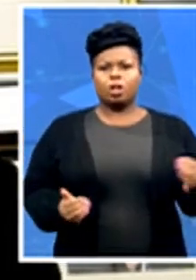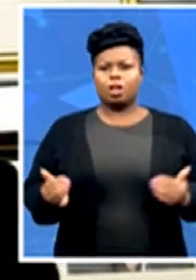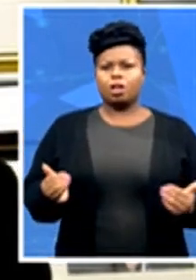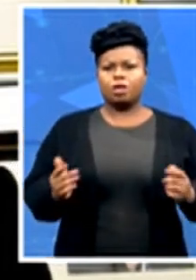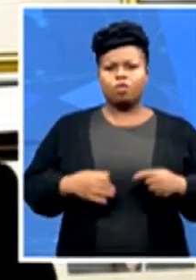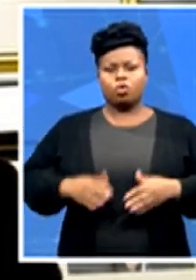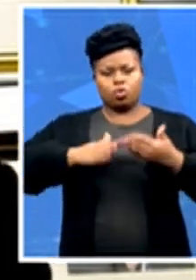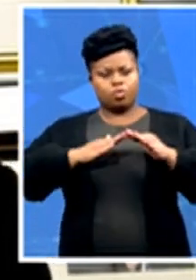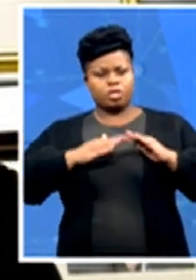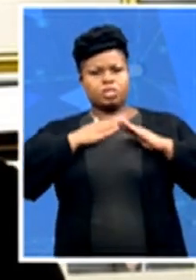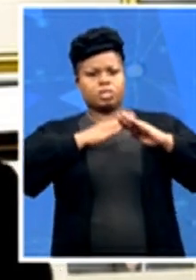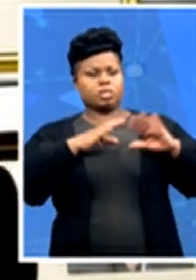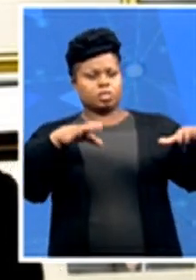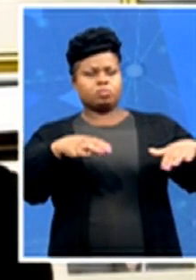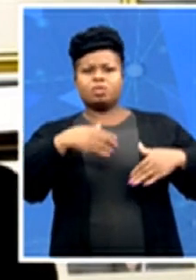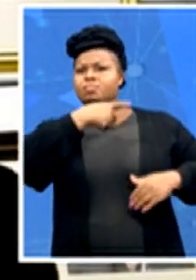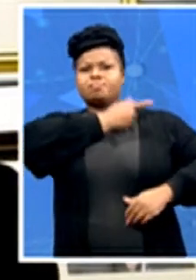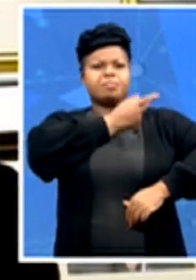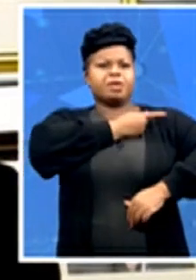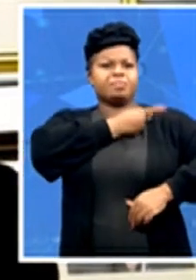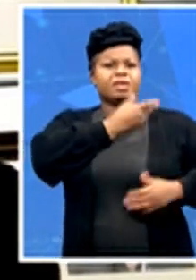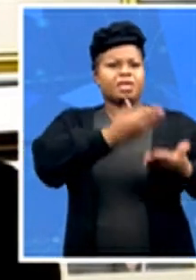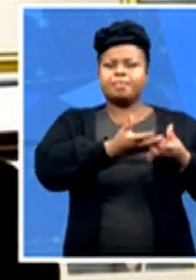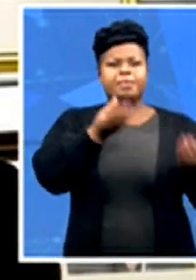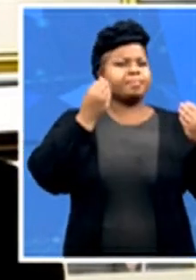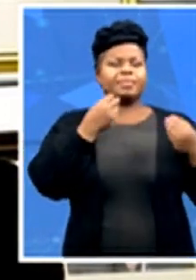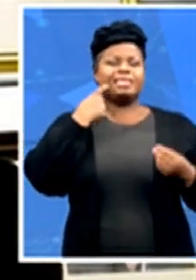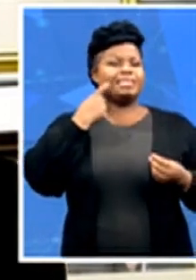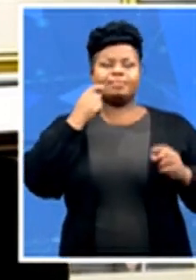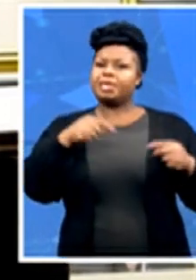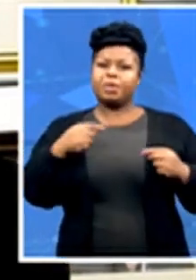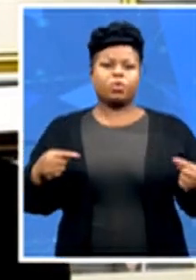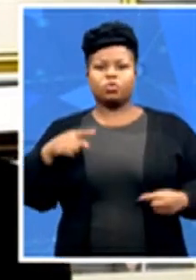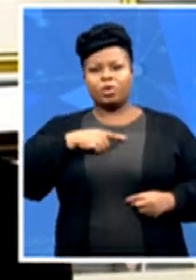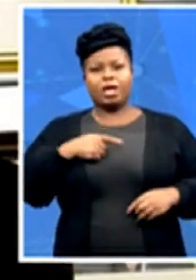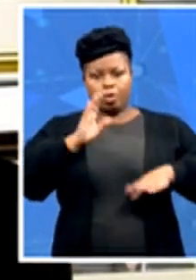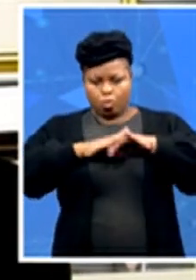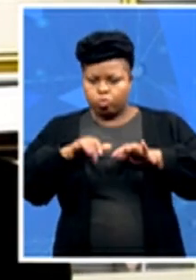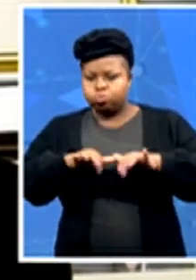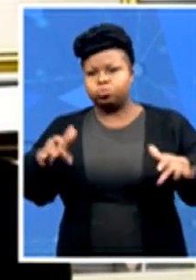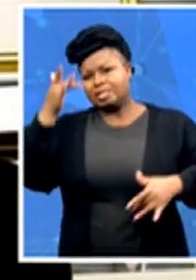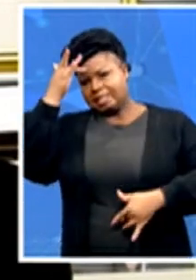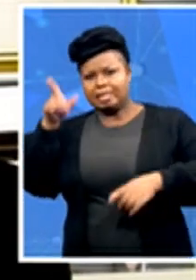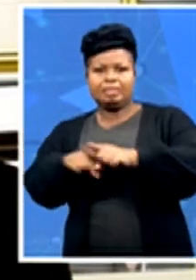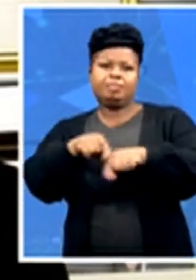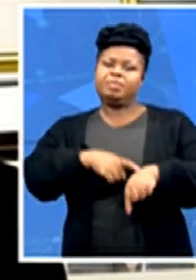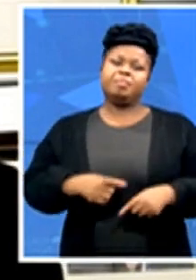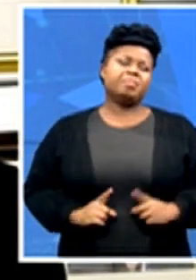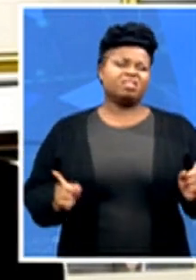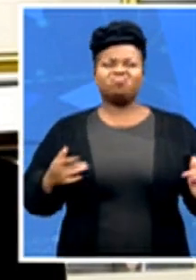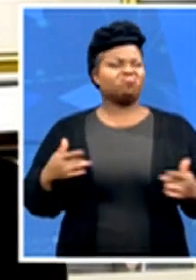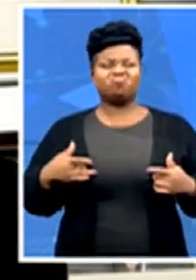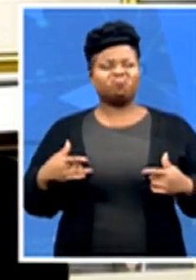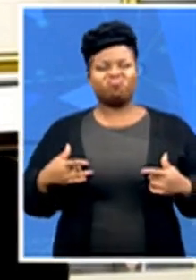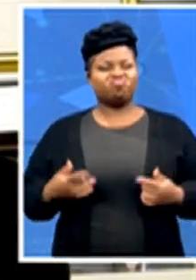us to achieve community level protection. But that's not a concern that's will last for